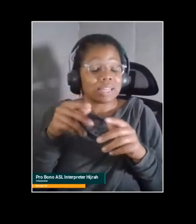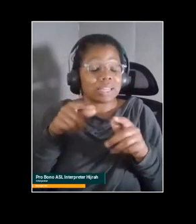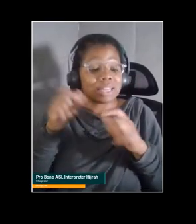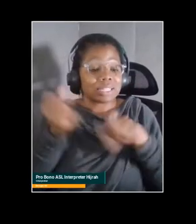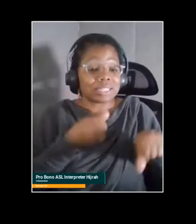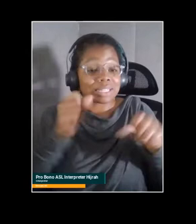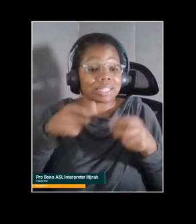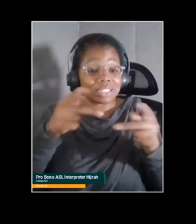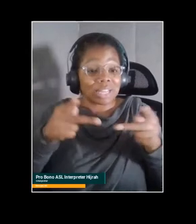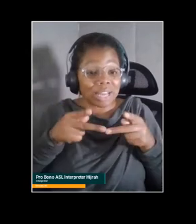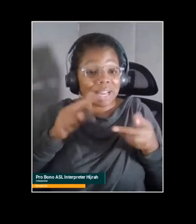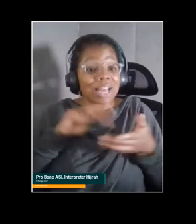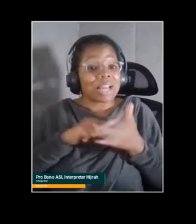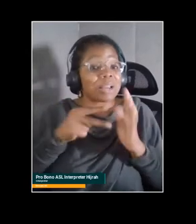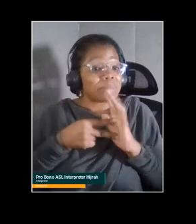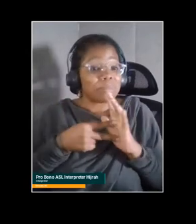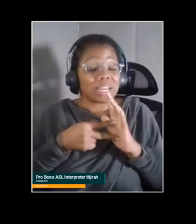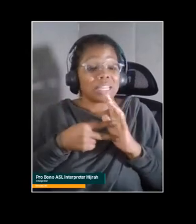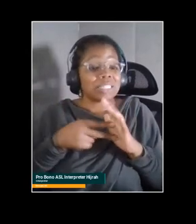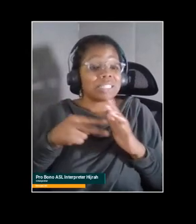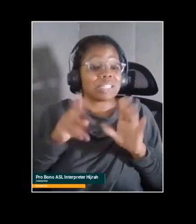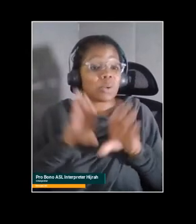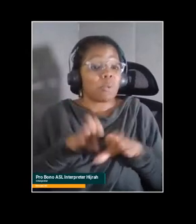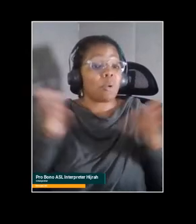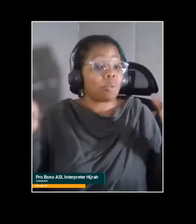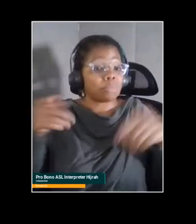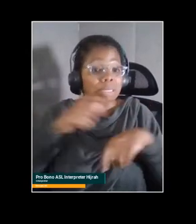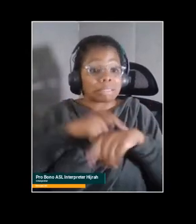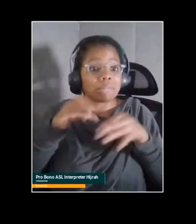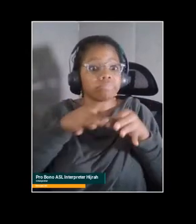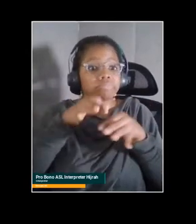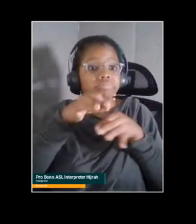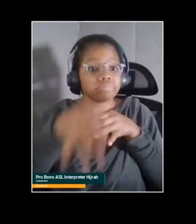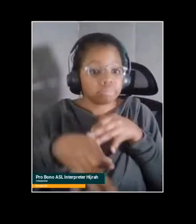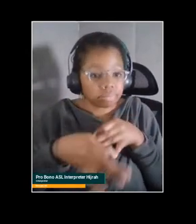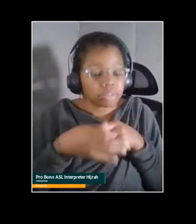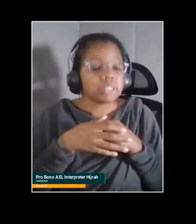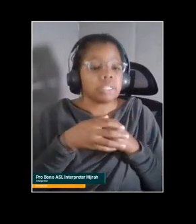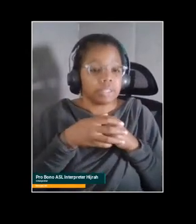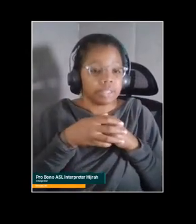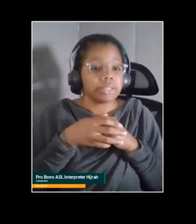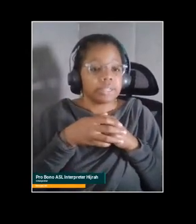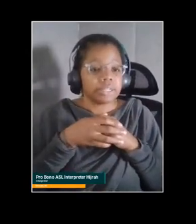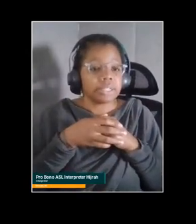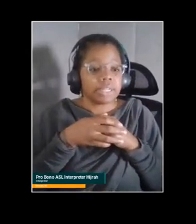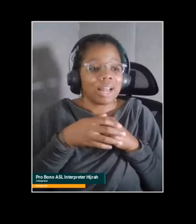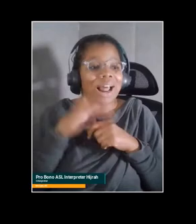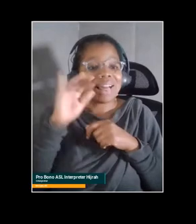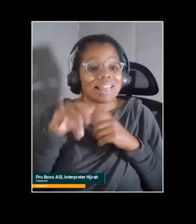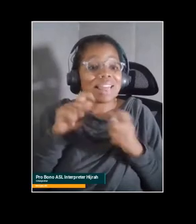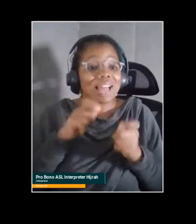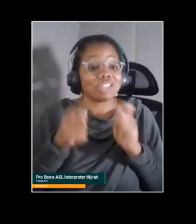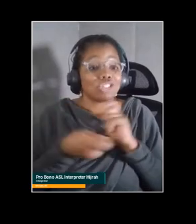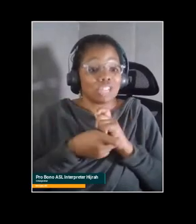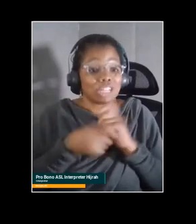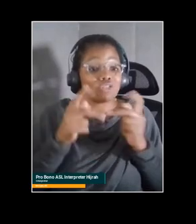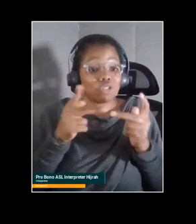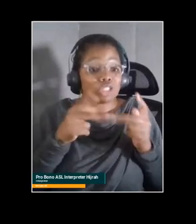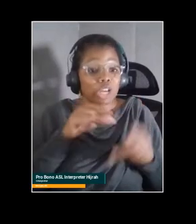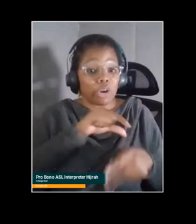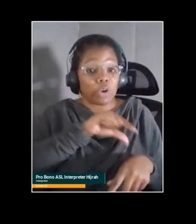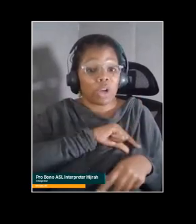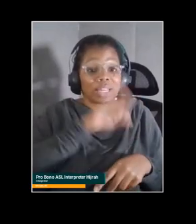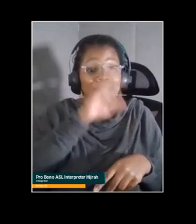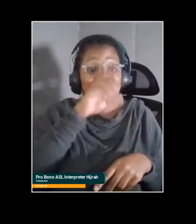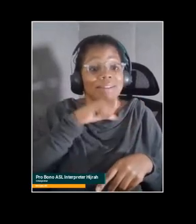to snow-based recreation until late in the season. So this change in site quality indirectly